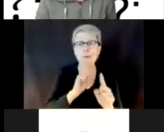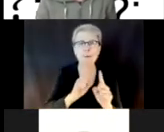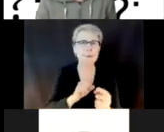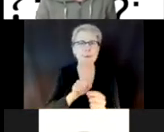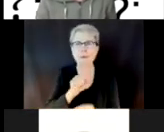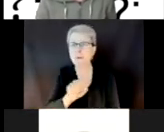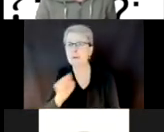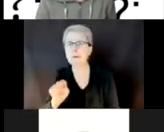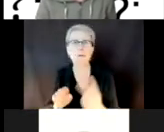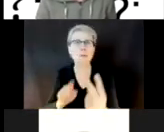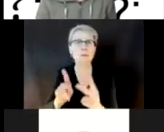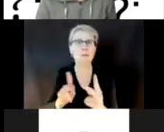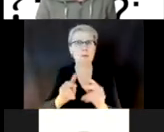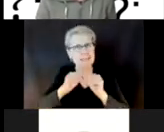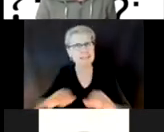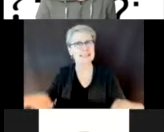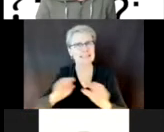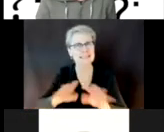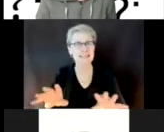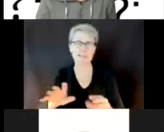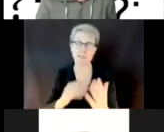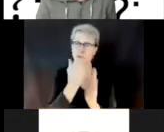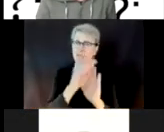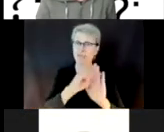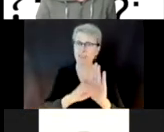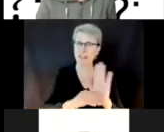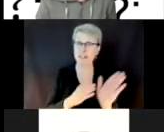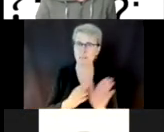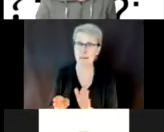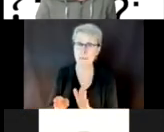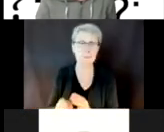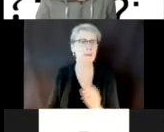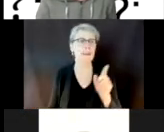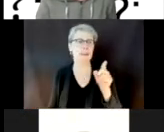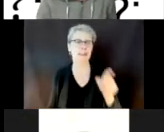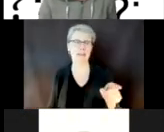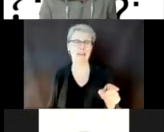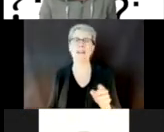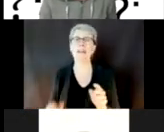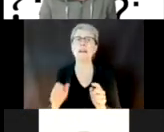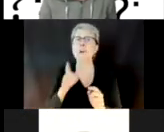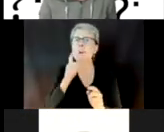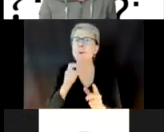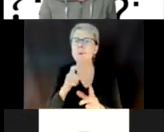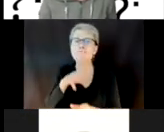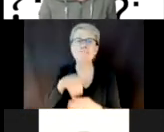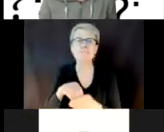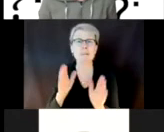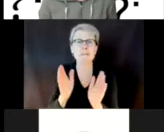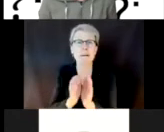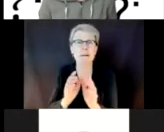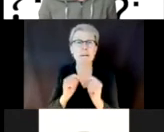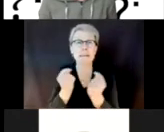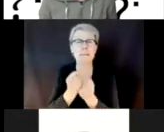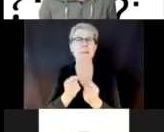I also like to offer this suggestion to people who are on small teams, is just follow the rule of